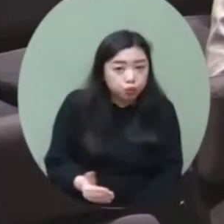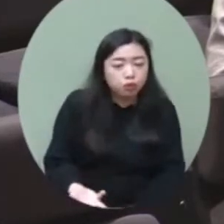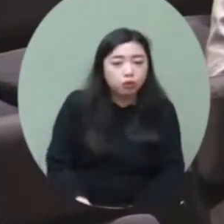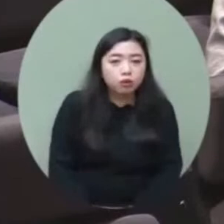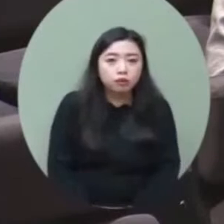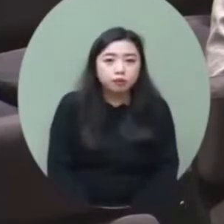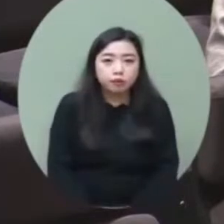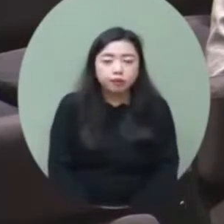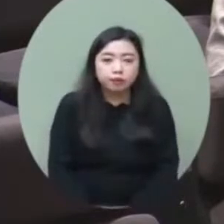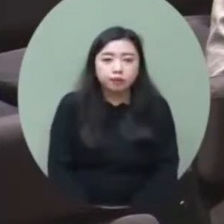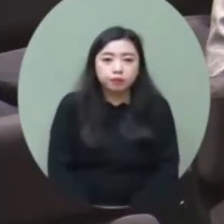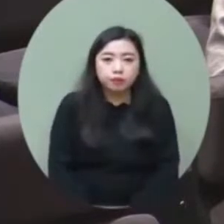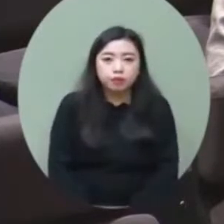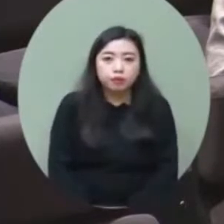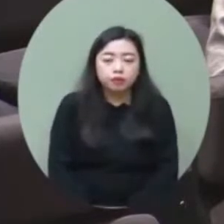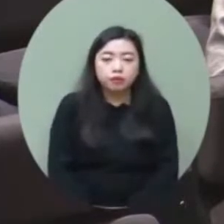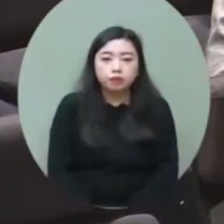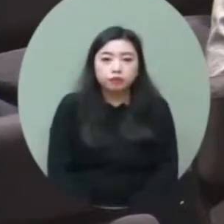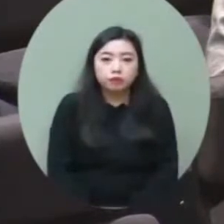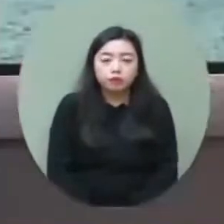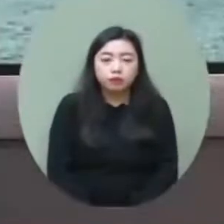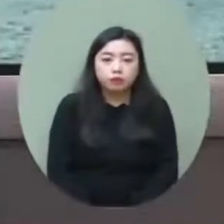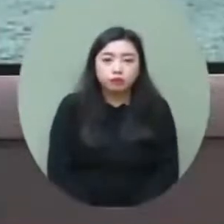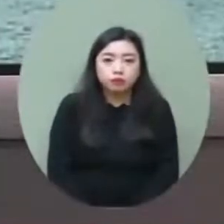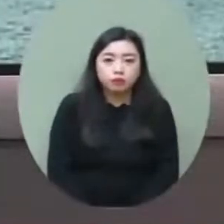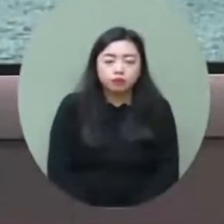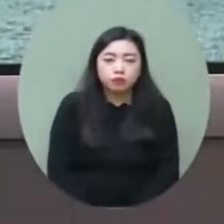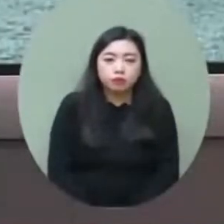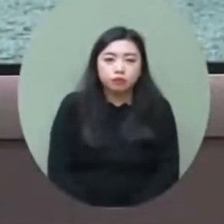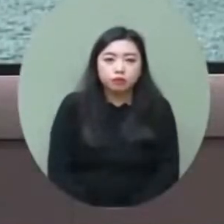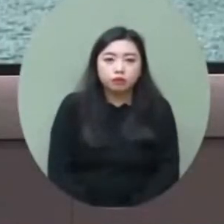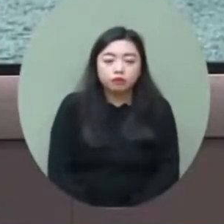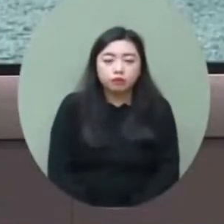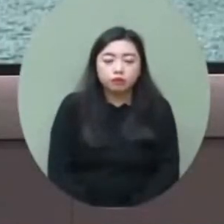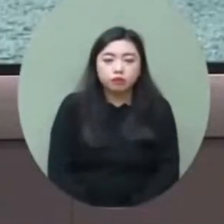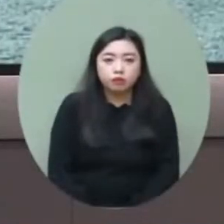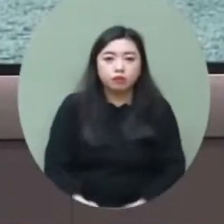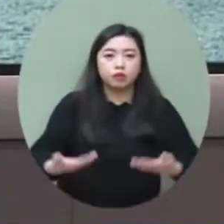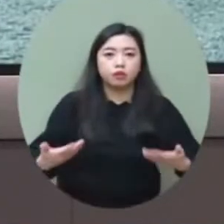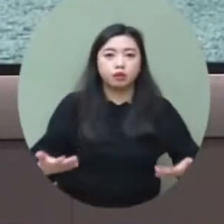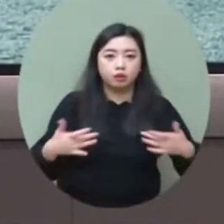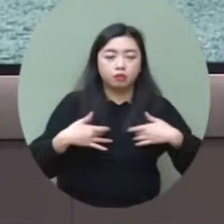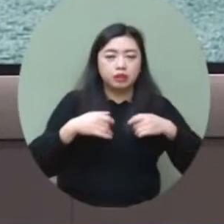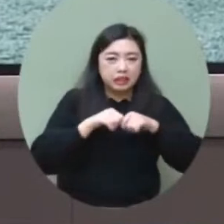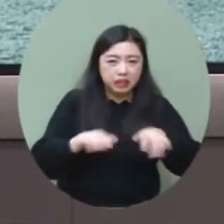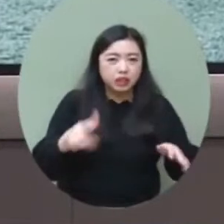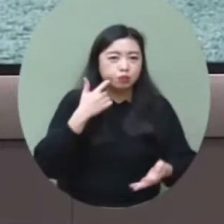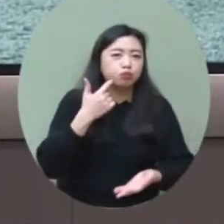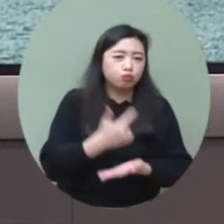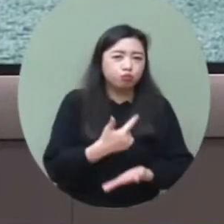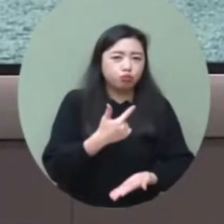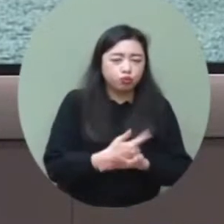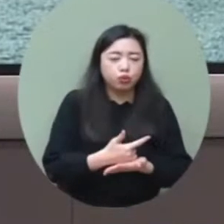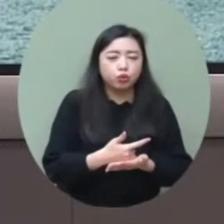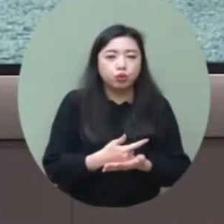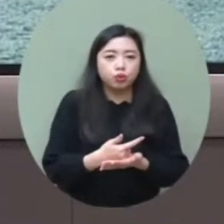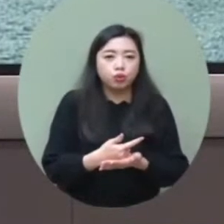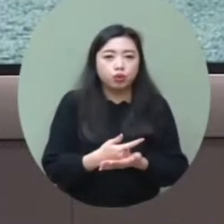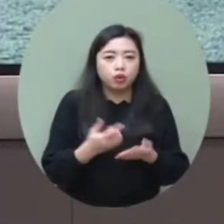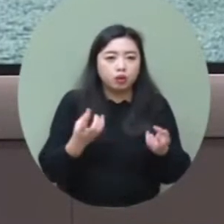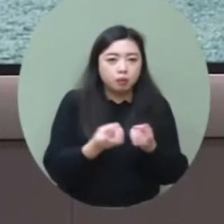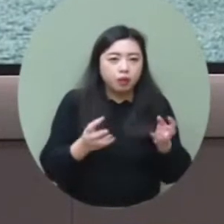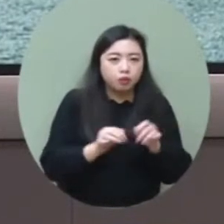before discharge. So would this discourage positive patients to withhold their information and cause more outbreak?